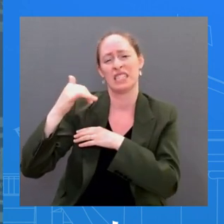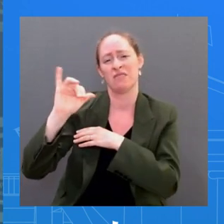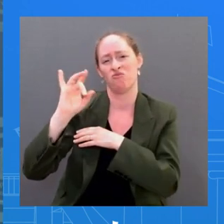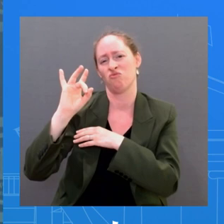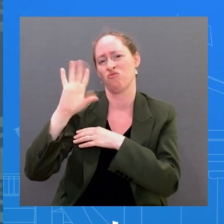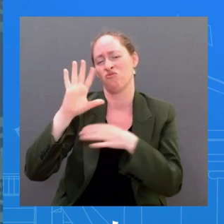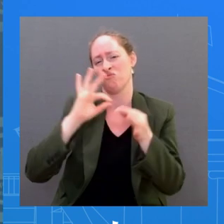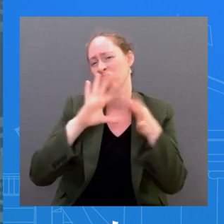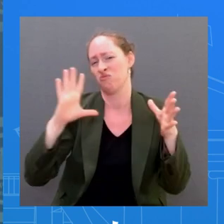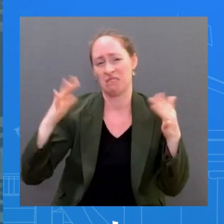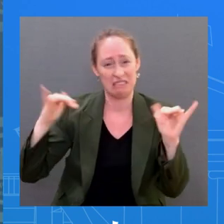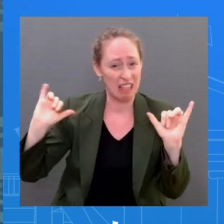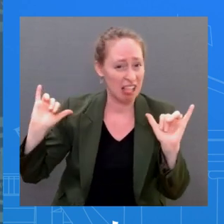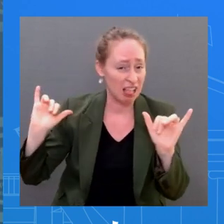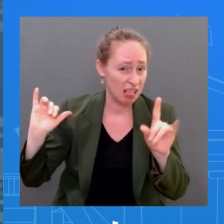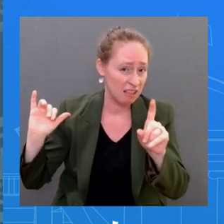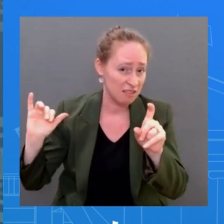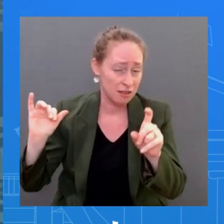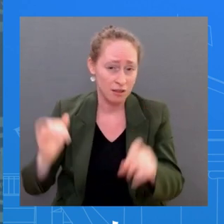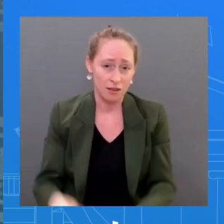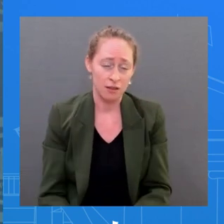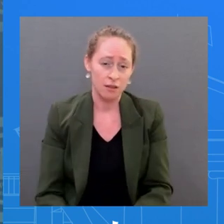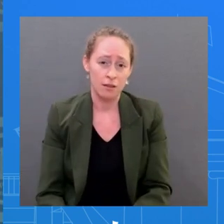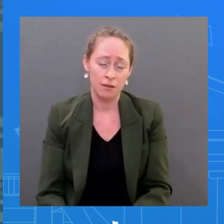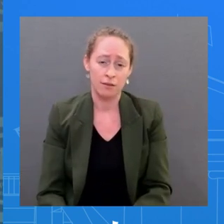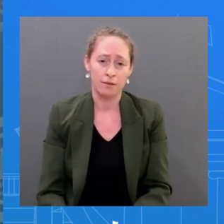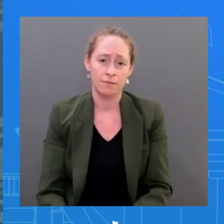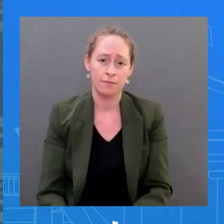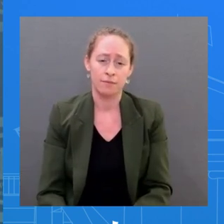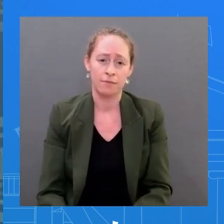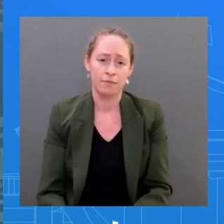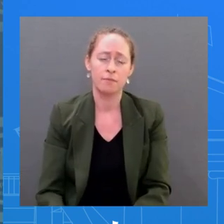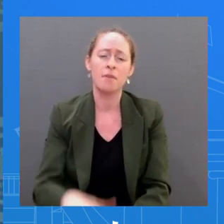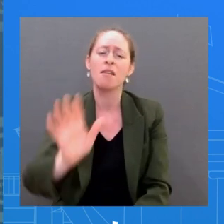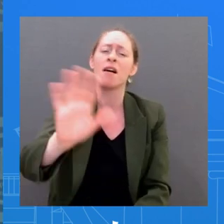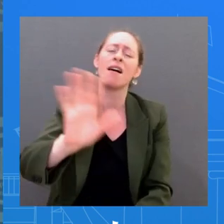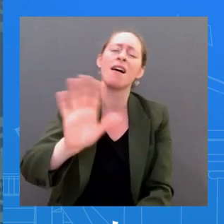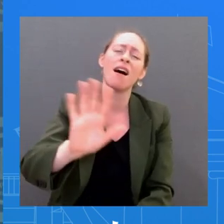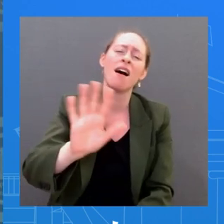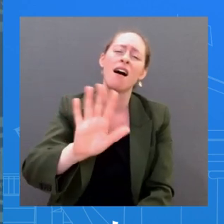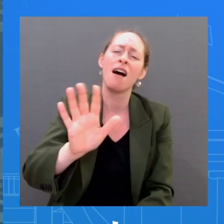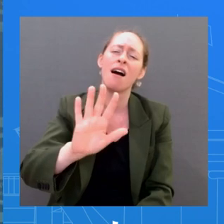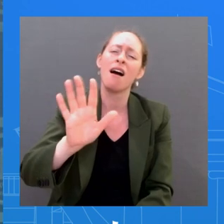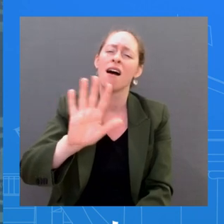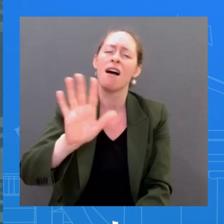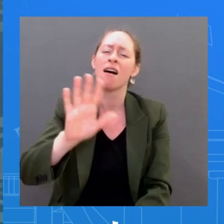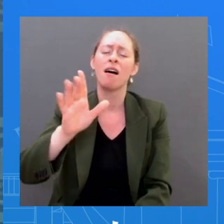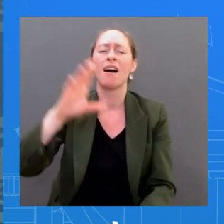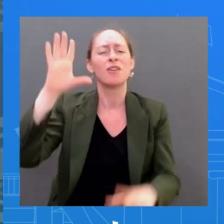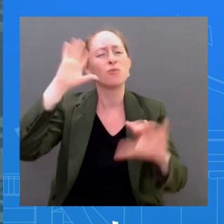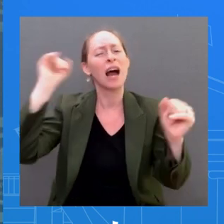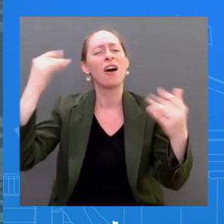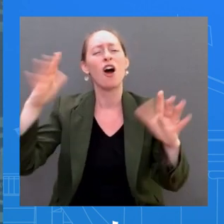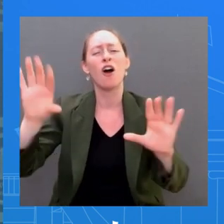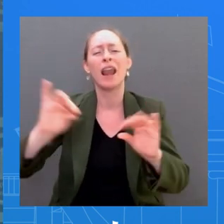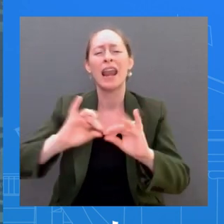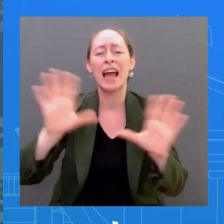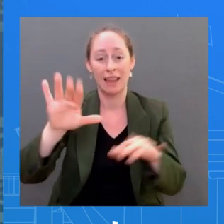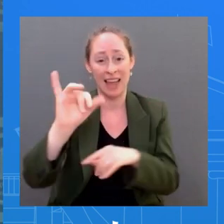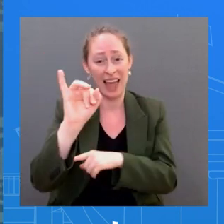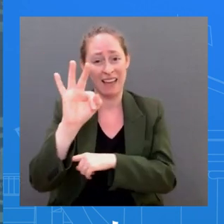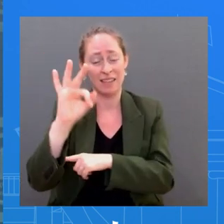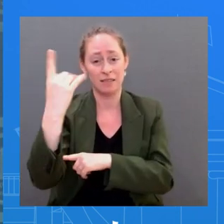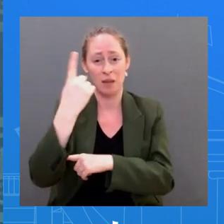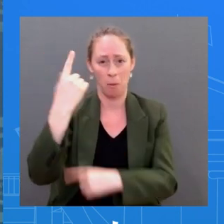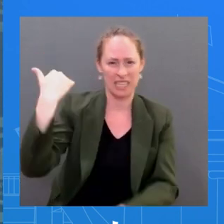But look, the president was very clear when he was asked about this on Friday, when he was delivering his